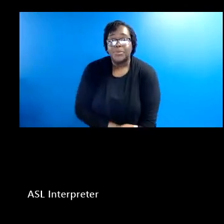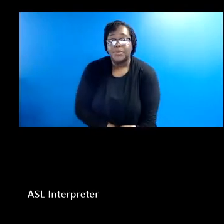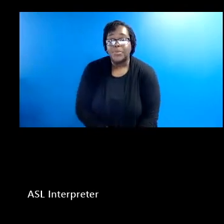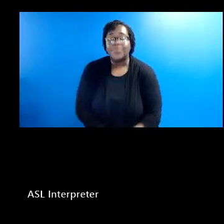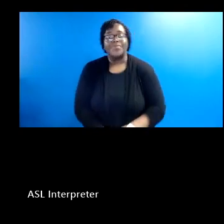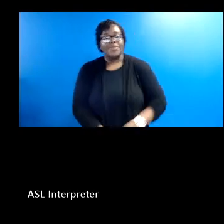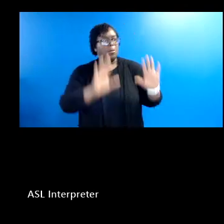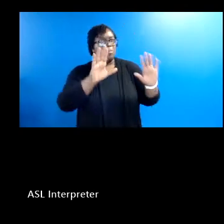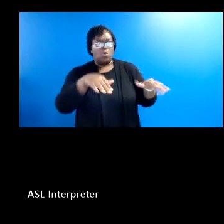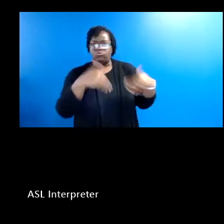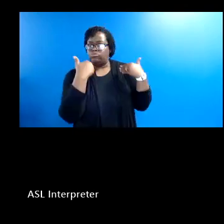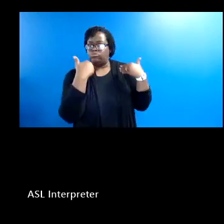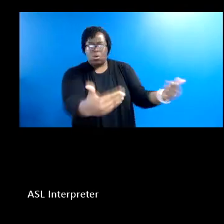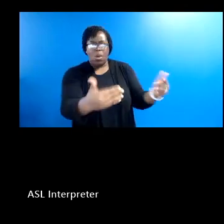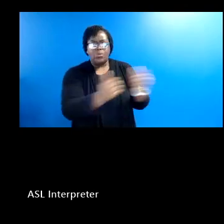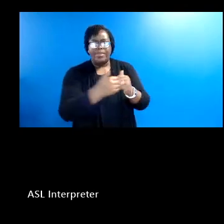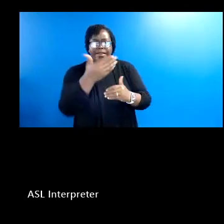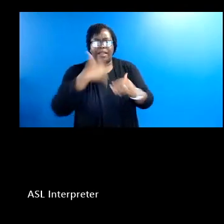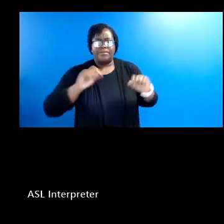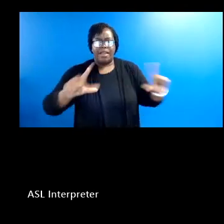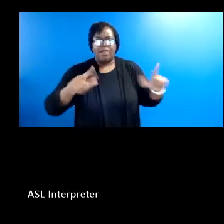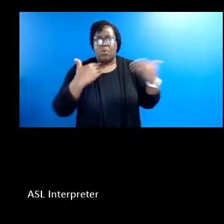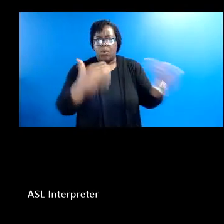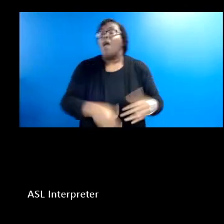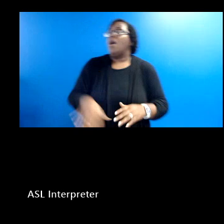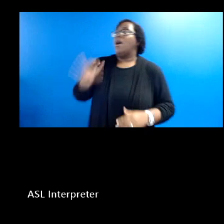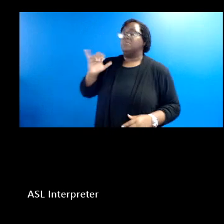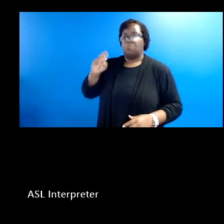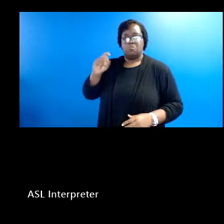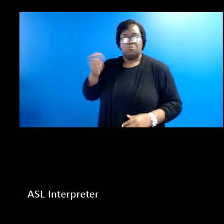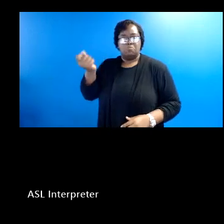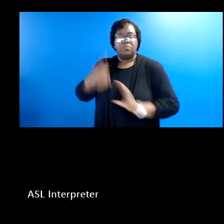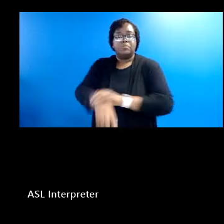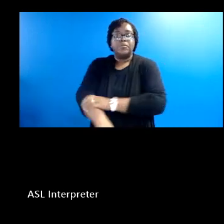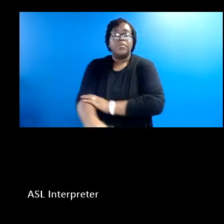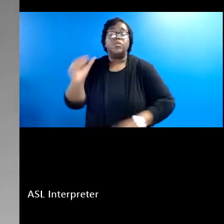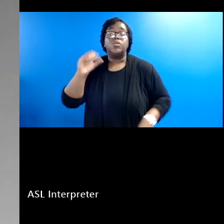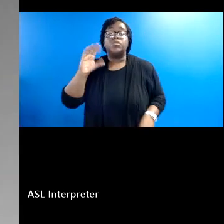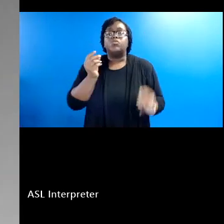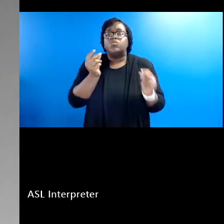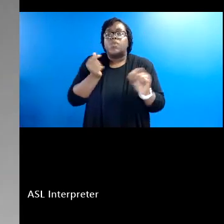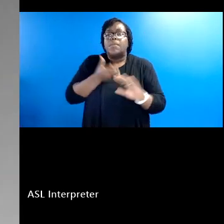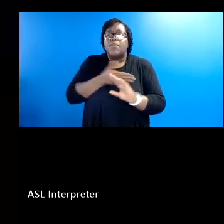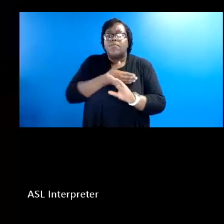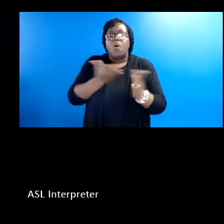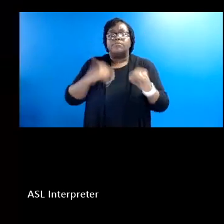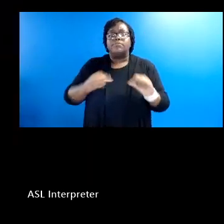No, why don't you take it away with the next slide, Ted? Okay. Oh, okay. Gotcha. So really quick before we go to the next